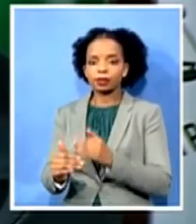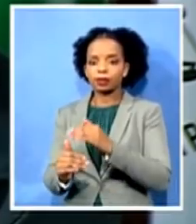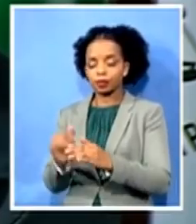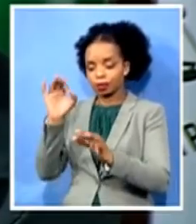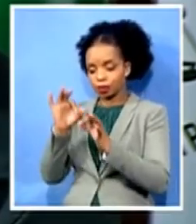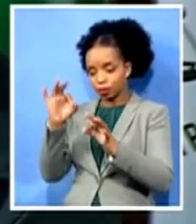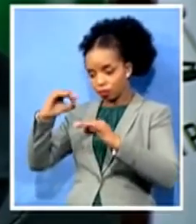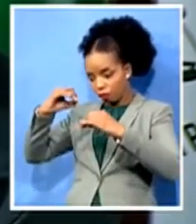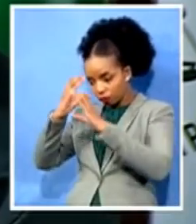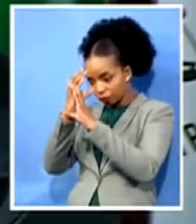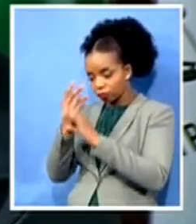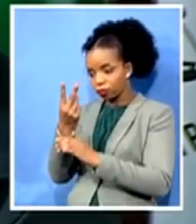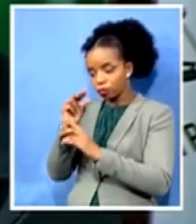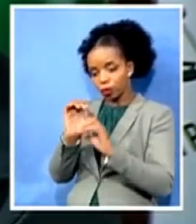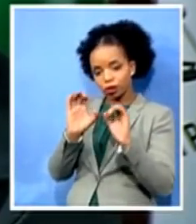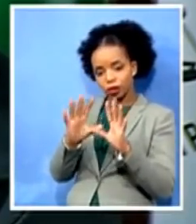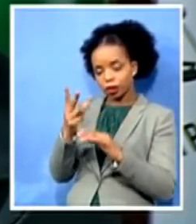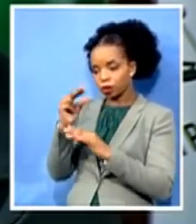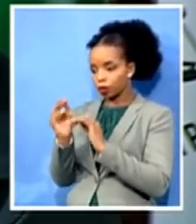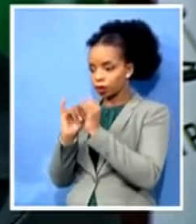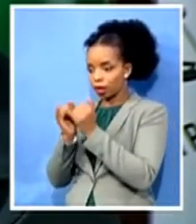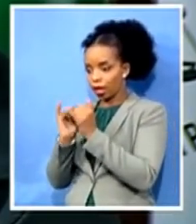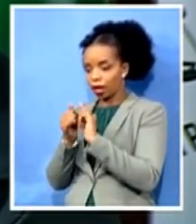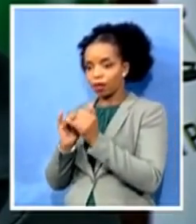Yes. And that process was then,